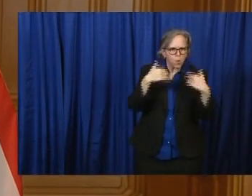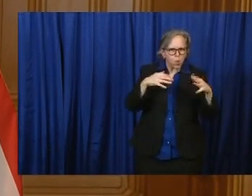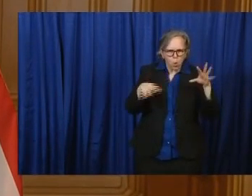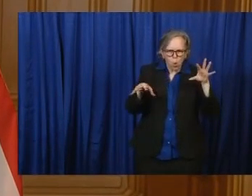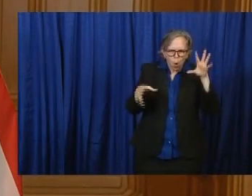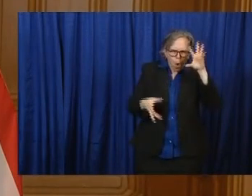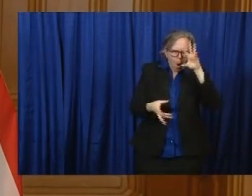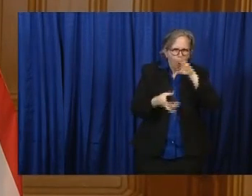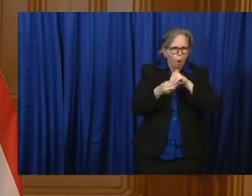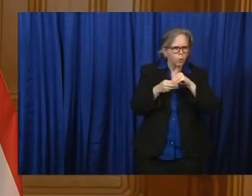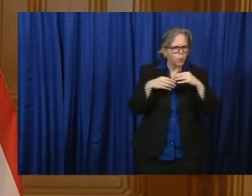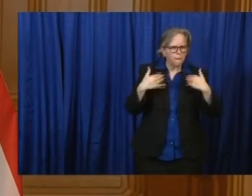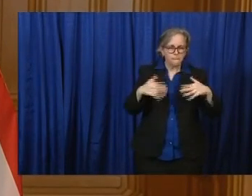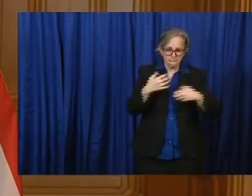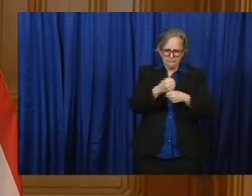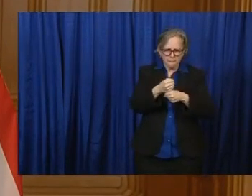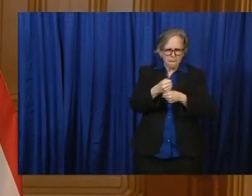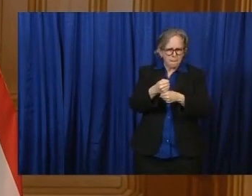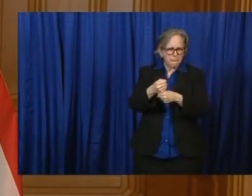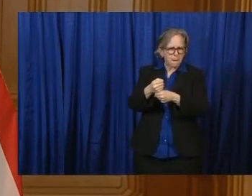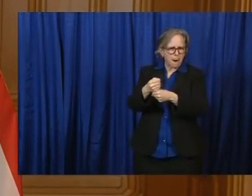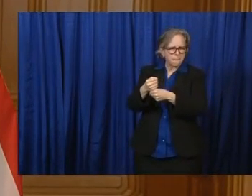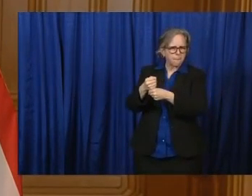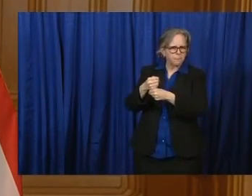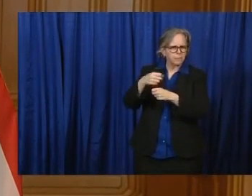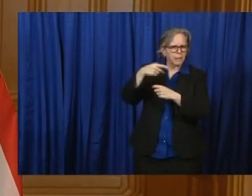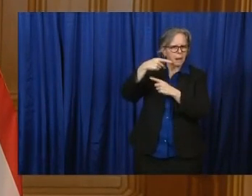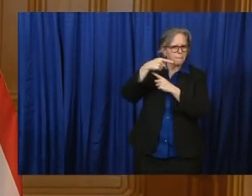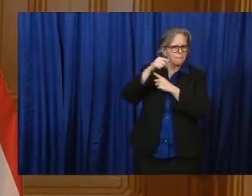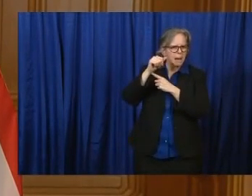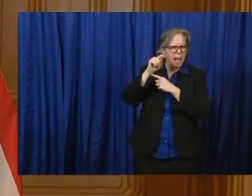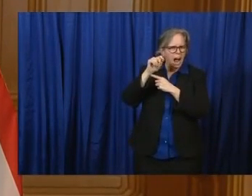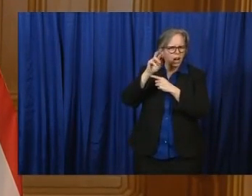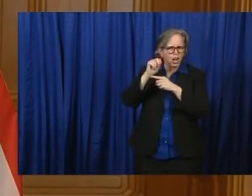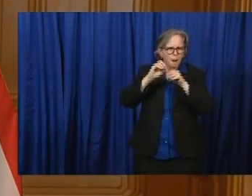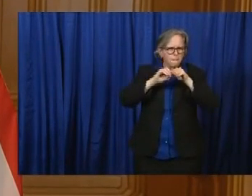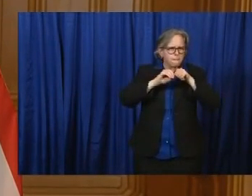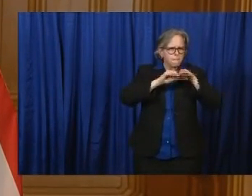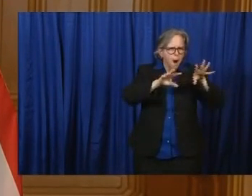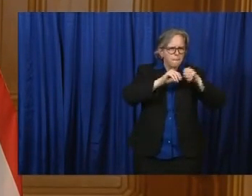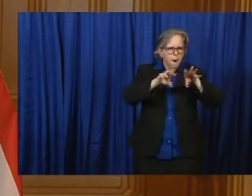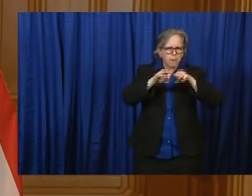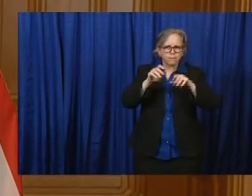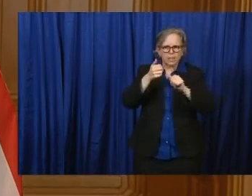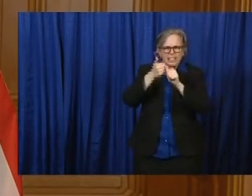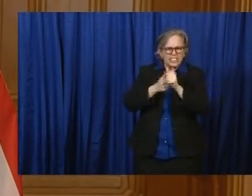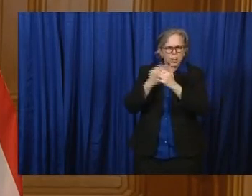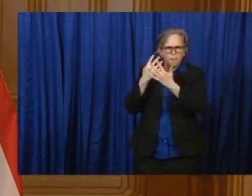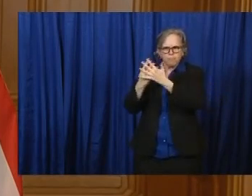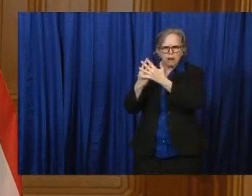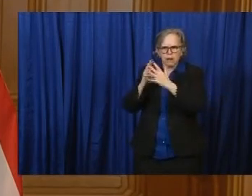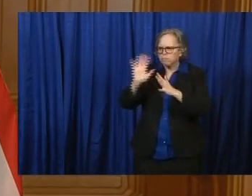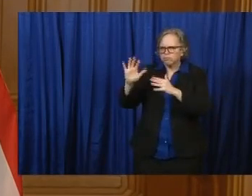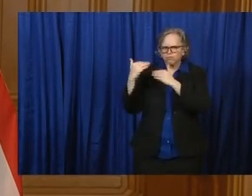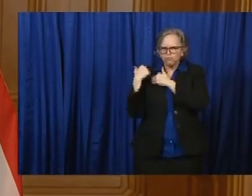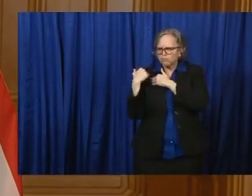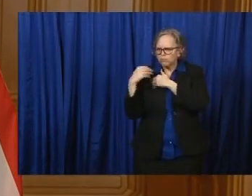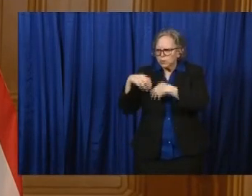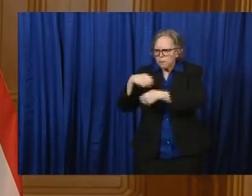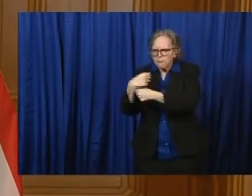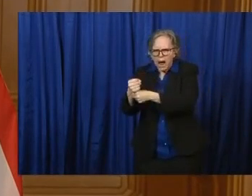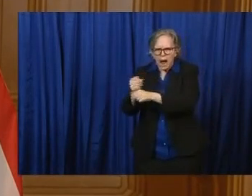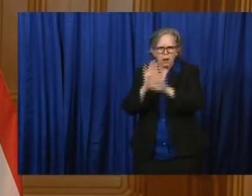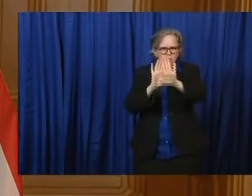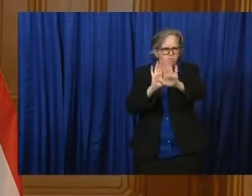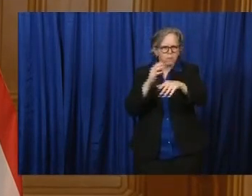materials and making patterns. And further, each prison has its own workshop and will make masks for the people in those prisons.